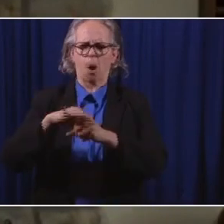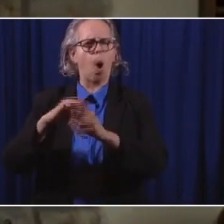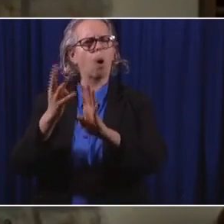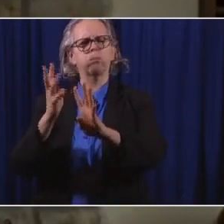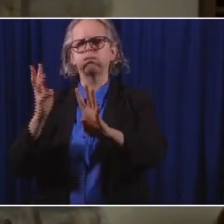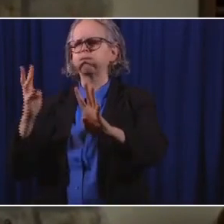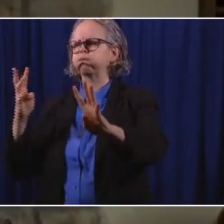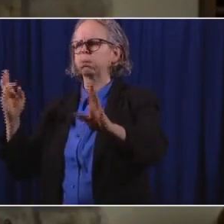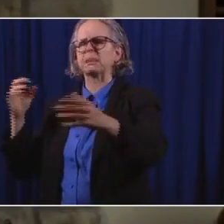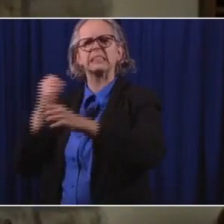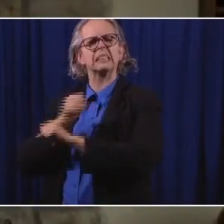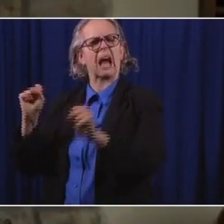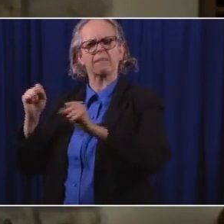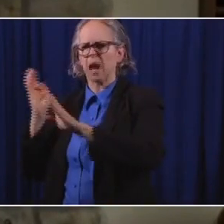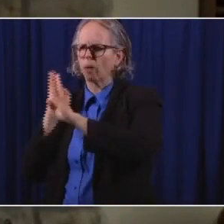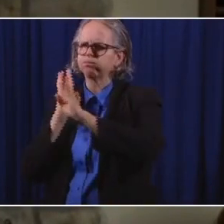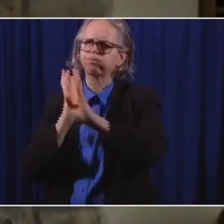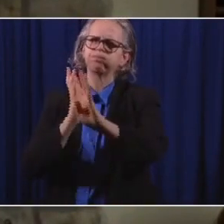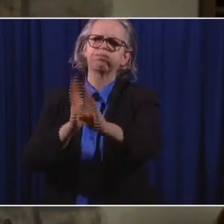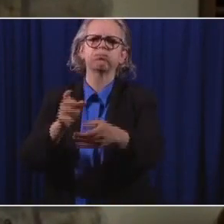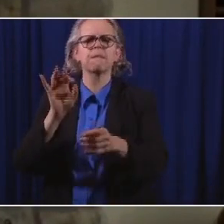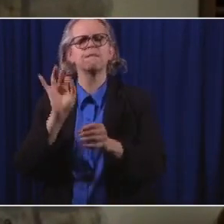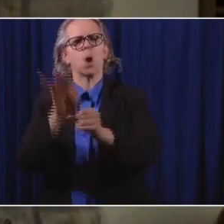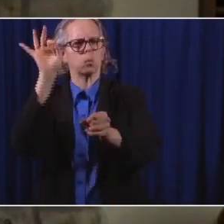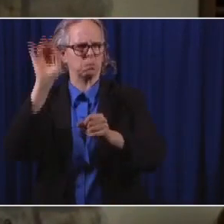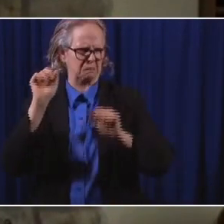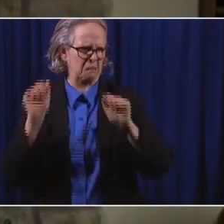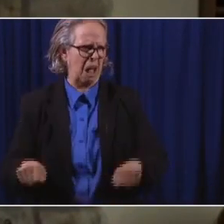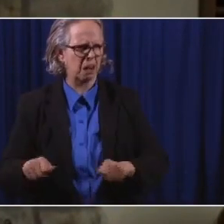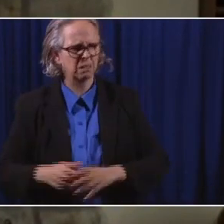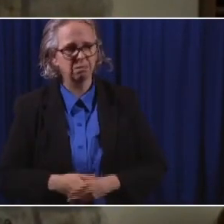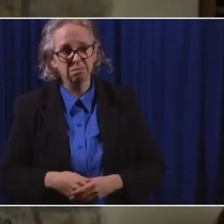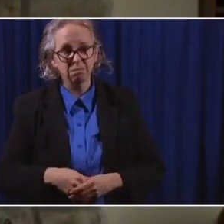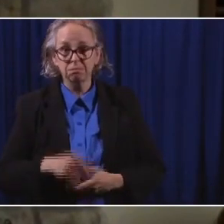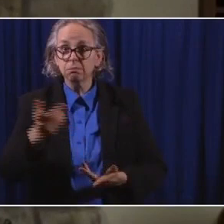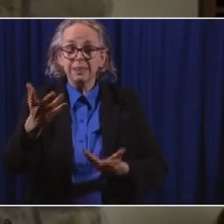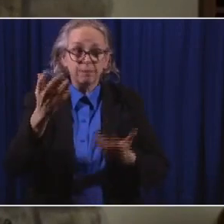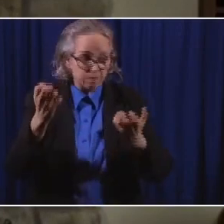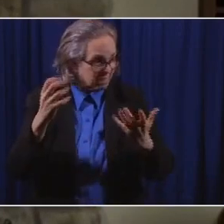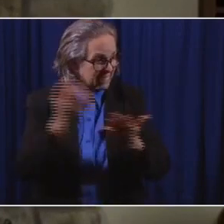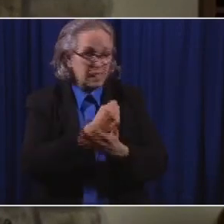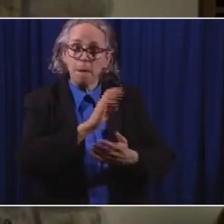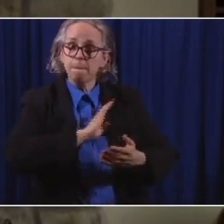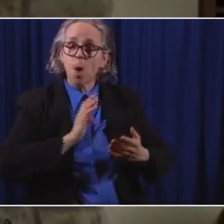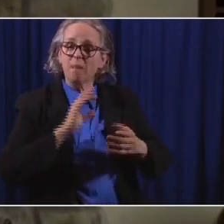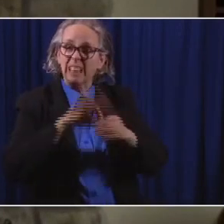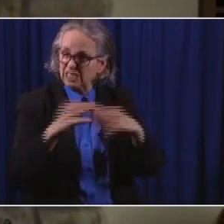to board elections today, or they can vote by absentee ballot.